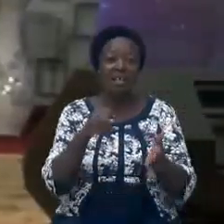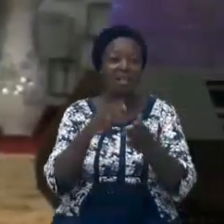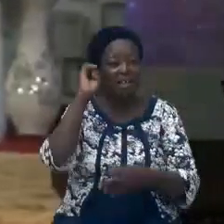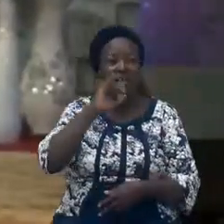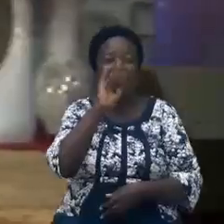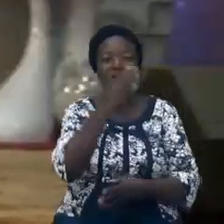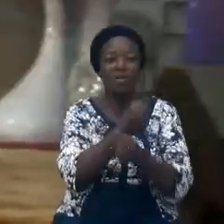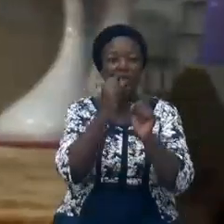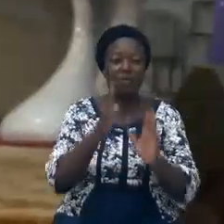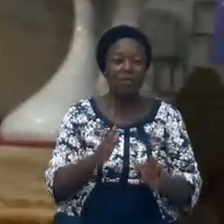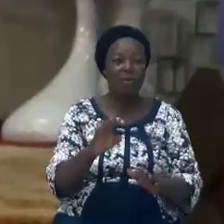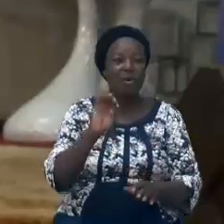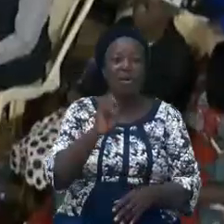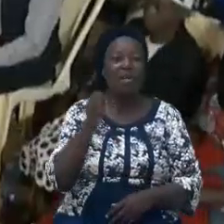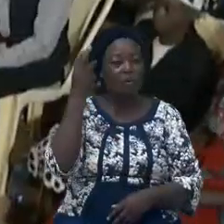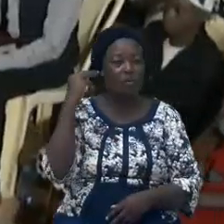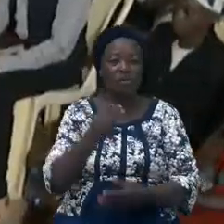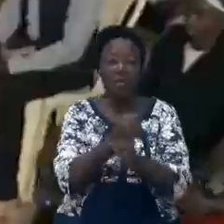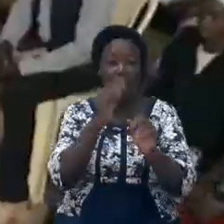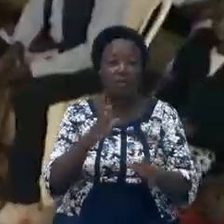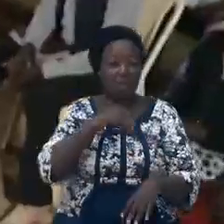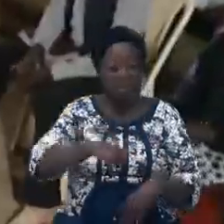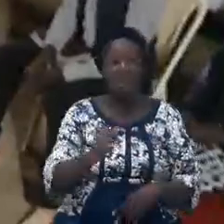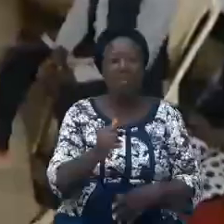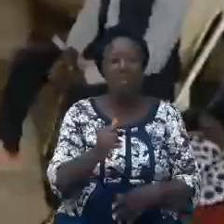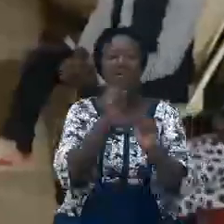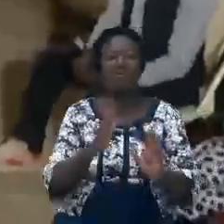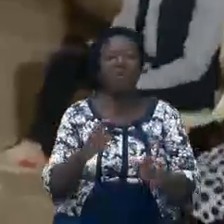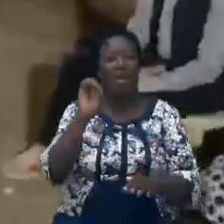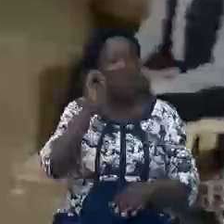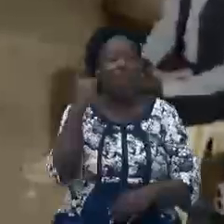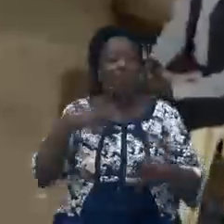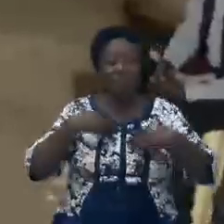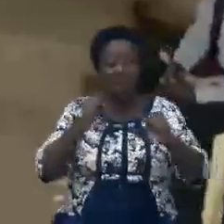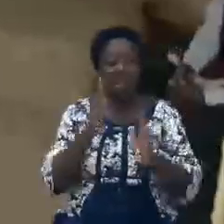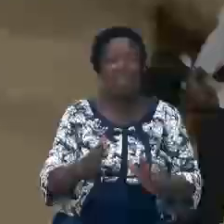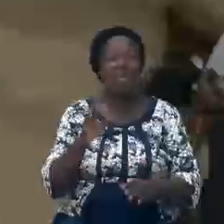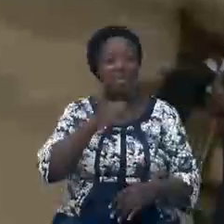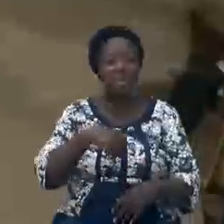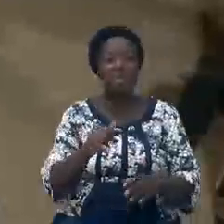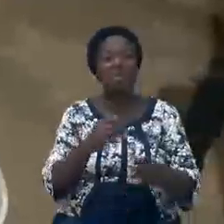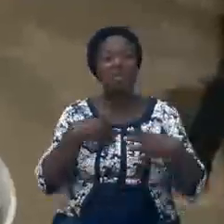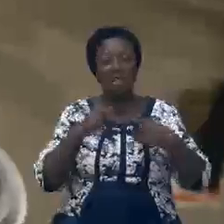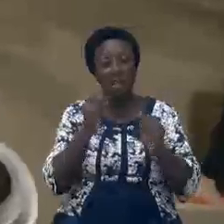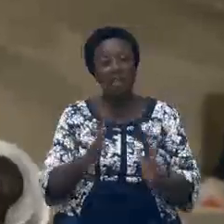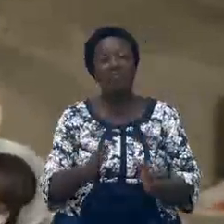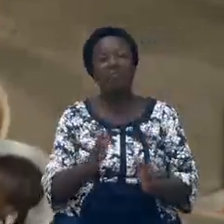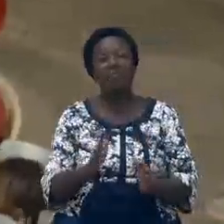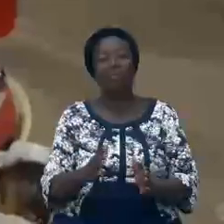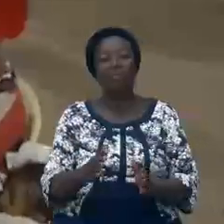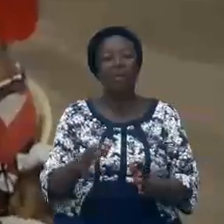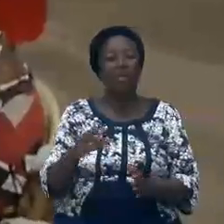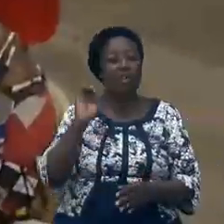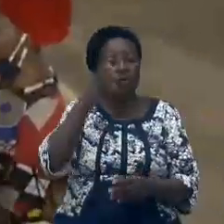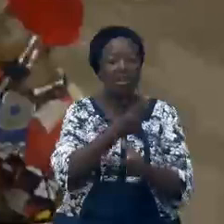said, it is. Is your Savior? He was Savior. He's still Savior. Is your healer?